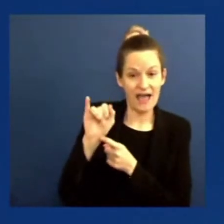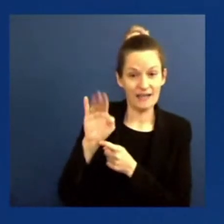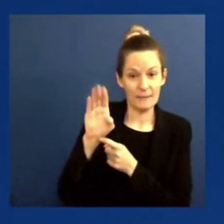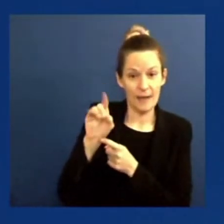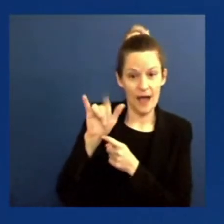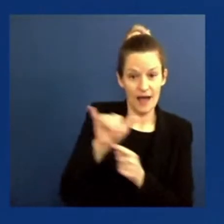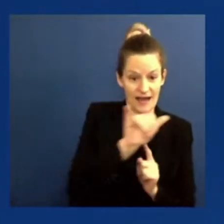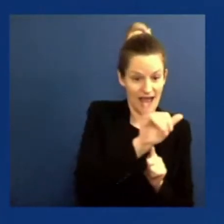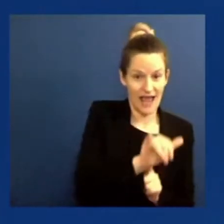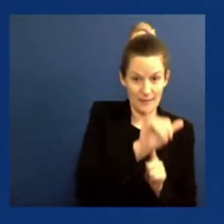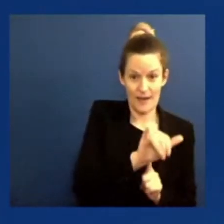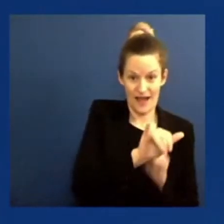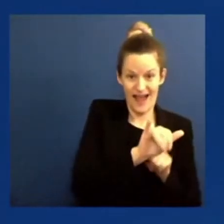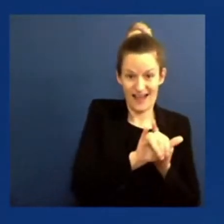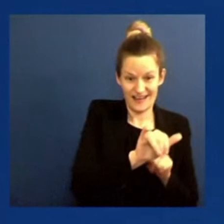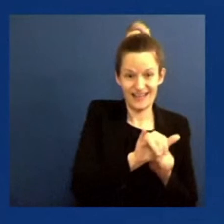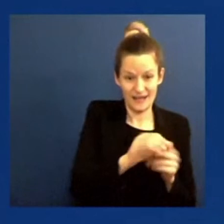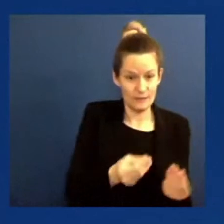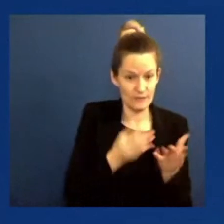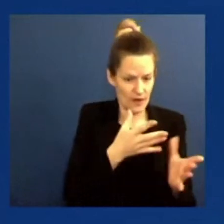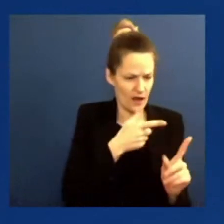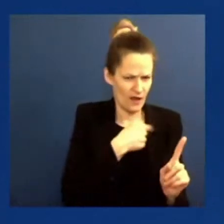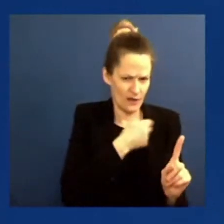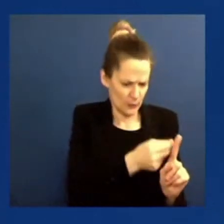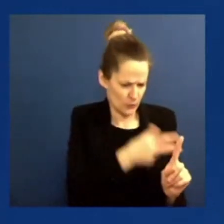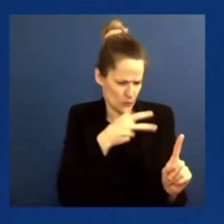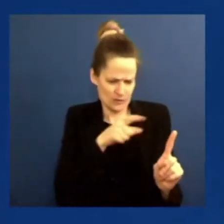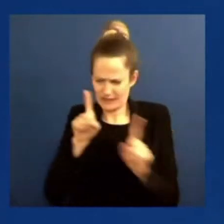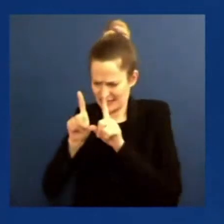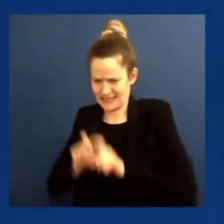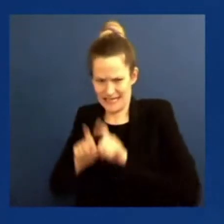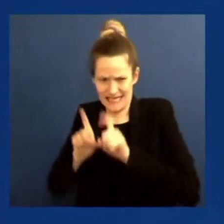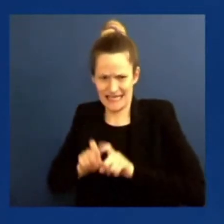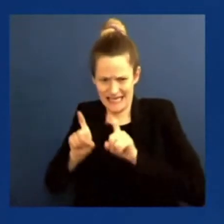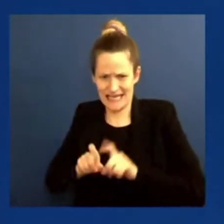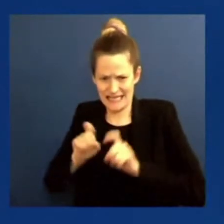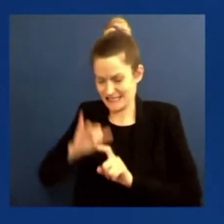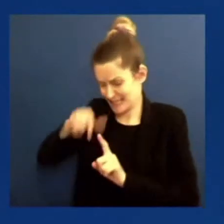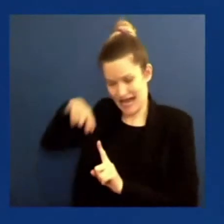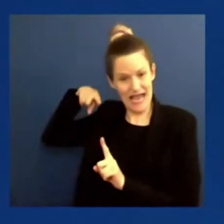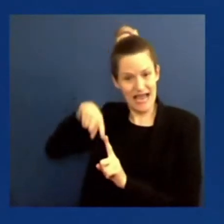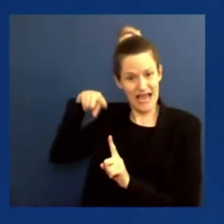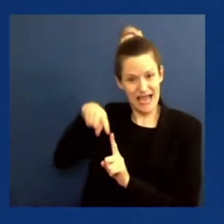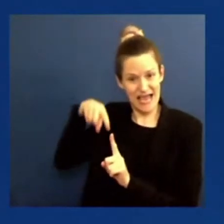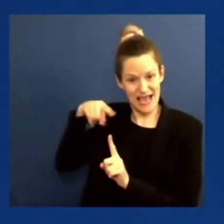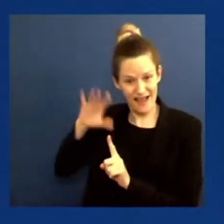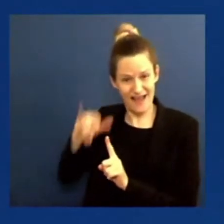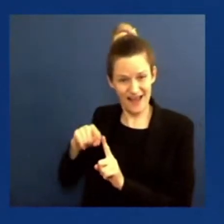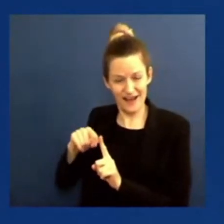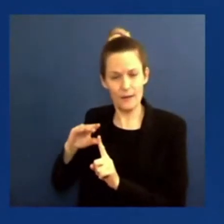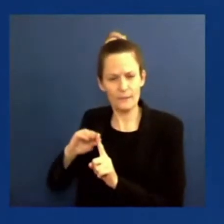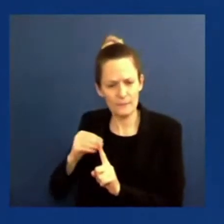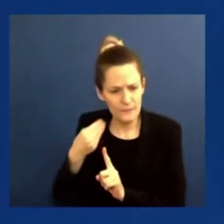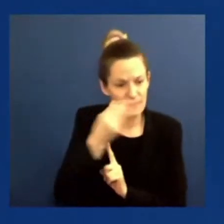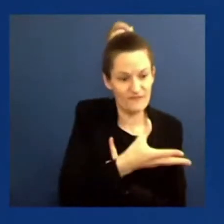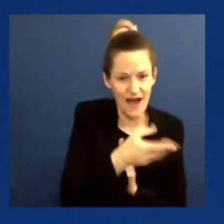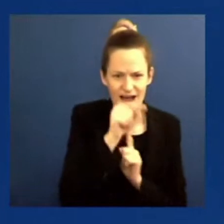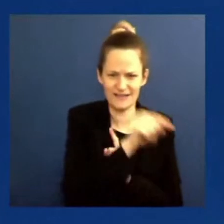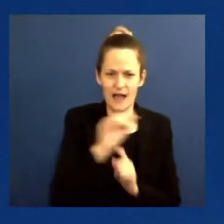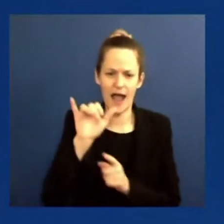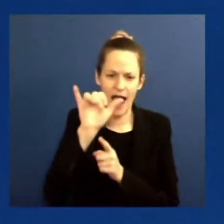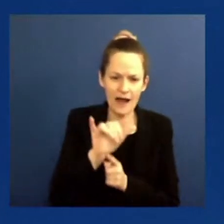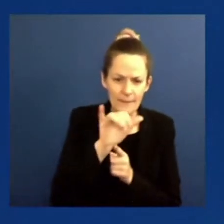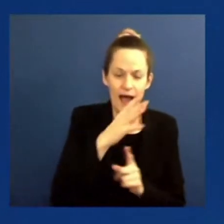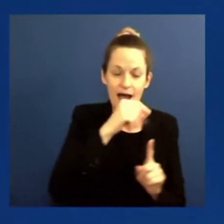titers. Those B cell responses can give antibodies, but also memory. Namely, when they see an antigen again, which